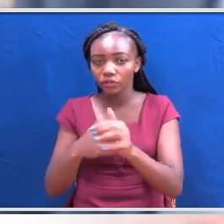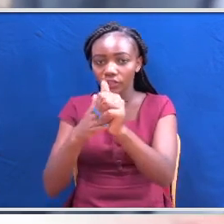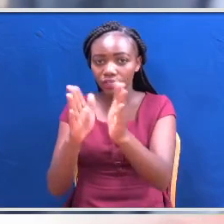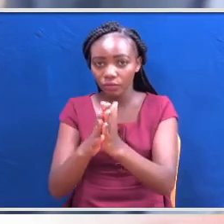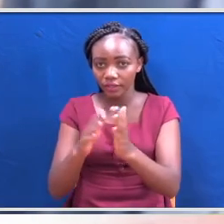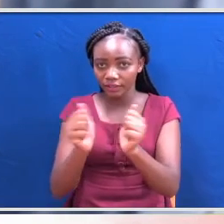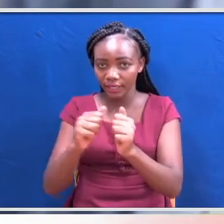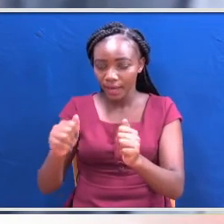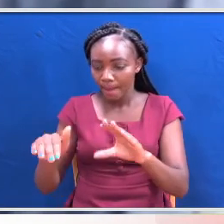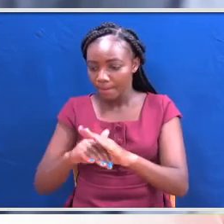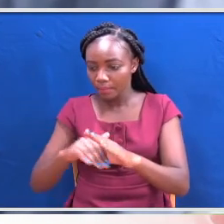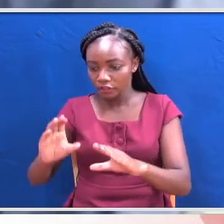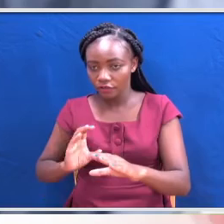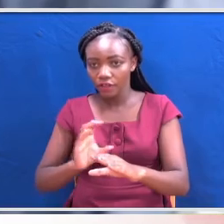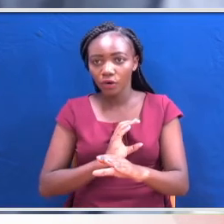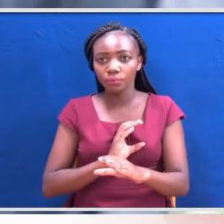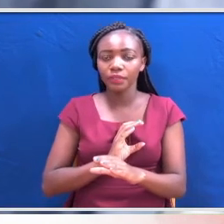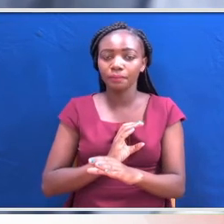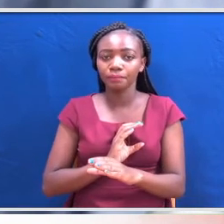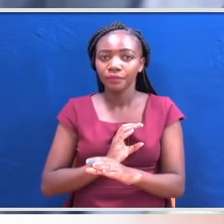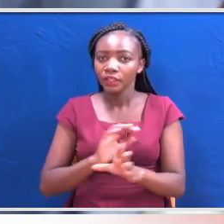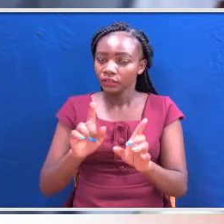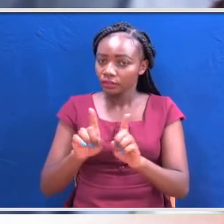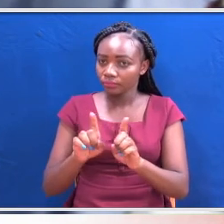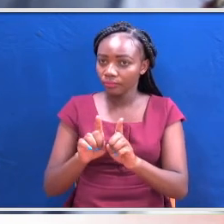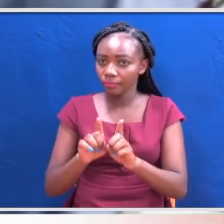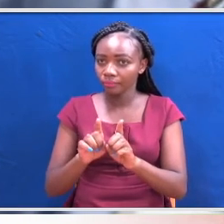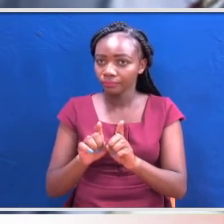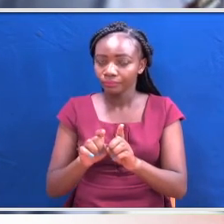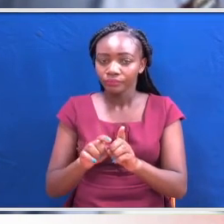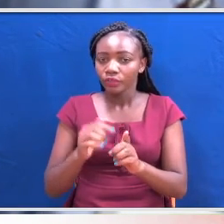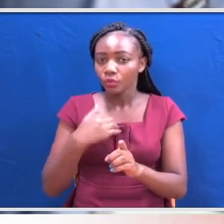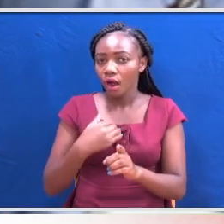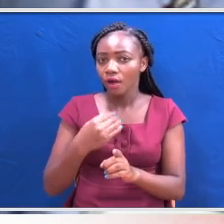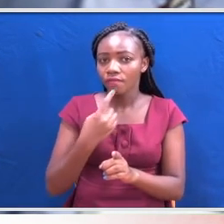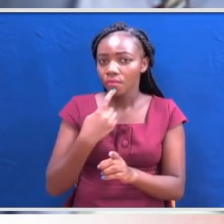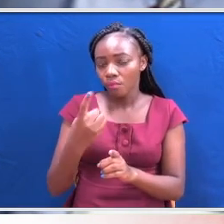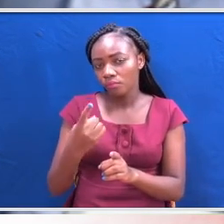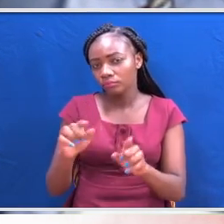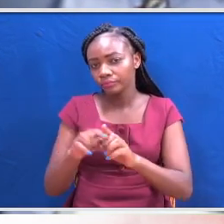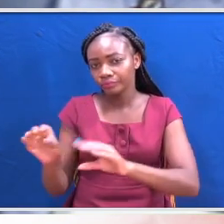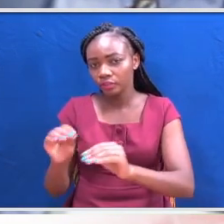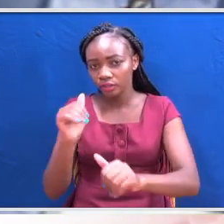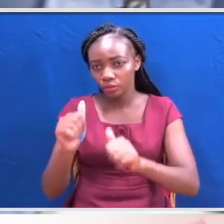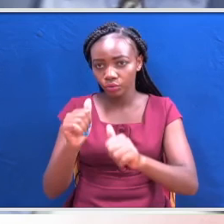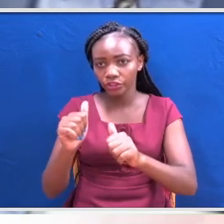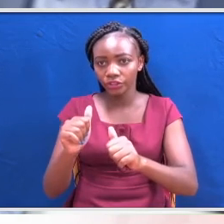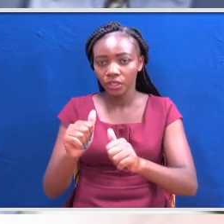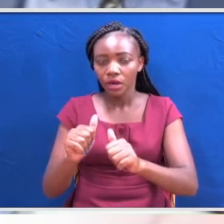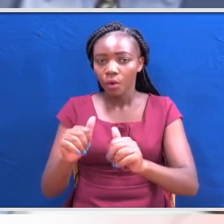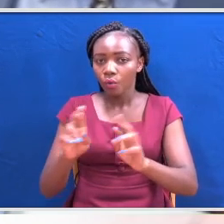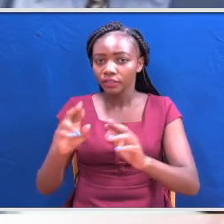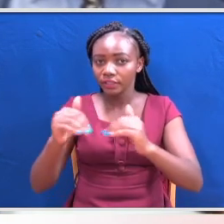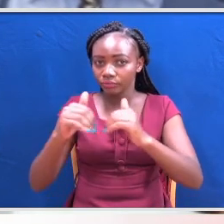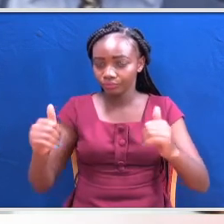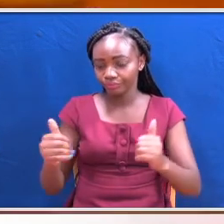of the Commission to secretly meet the late retired President Daniel Moi in a move that threatened to split the review team in the